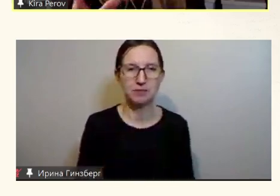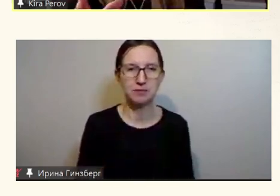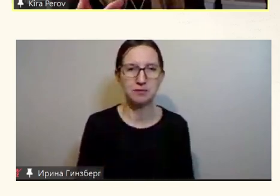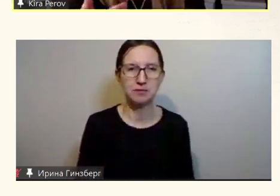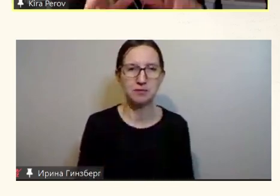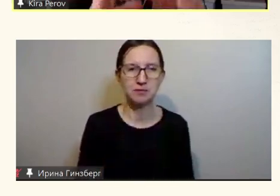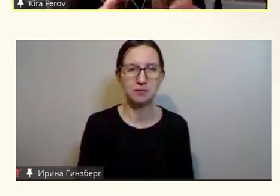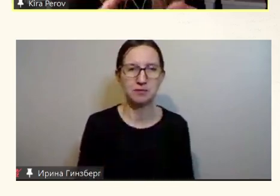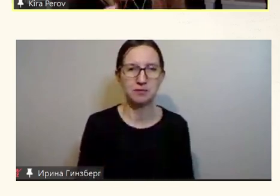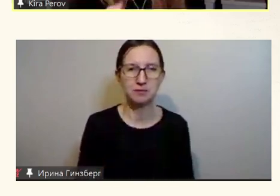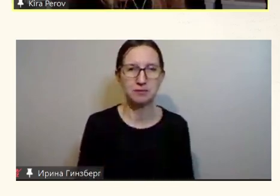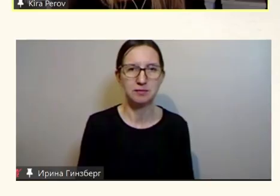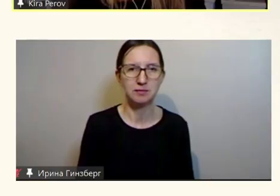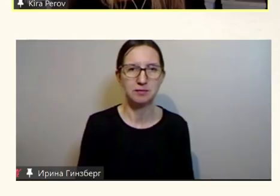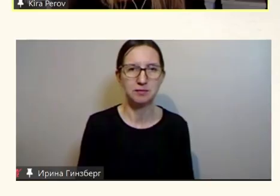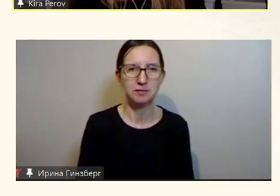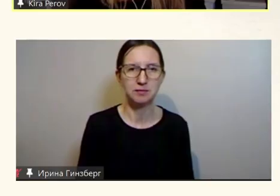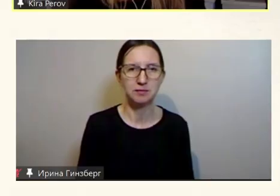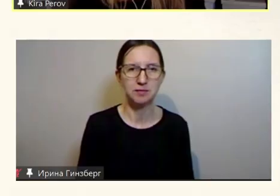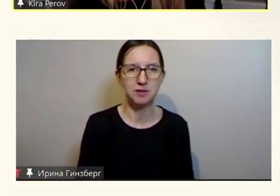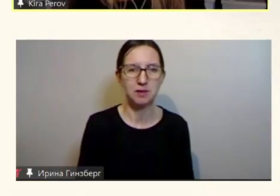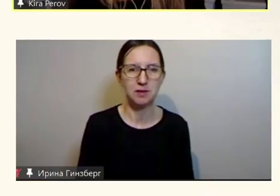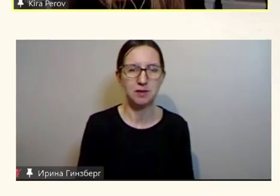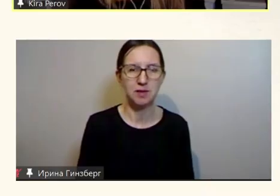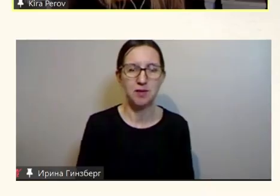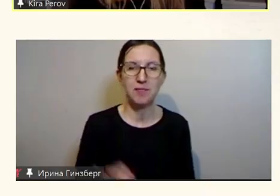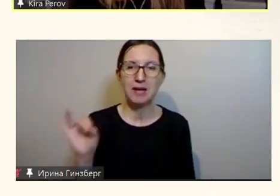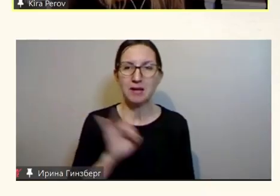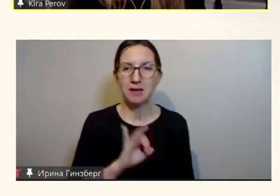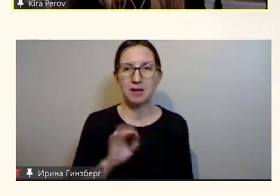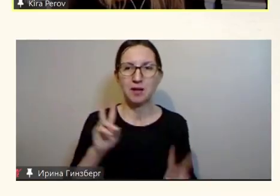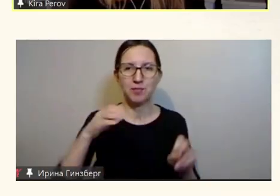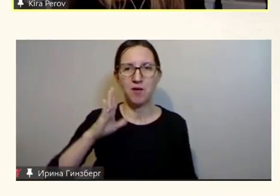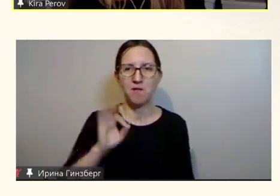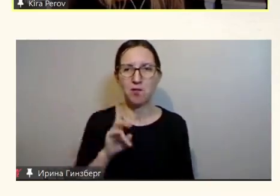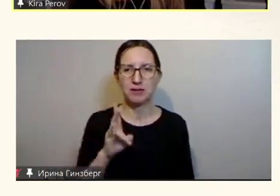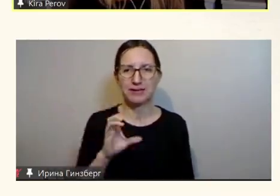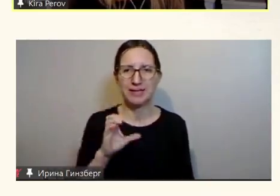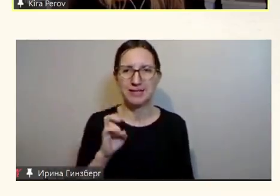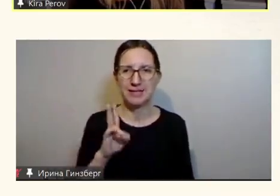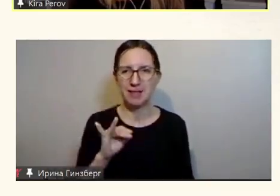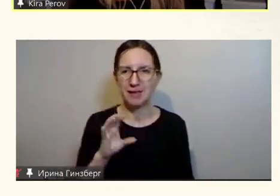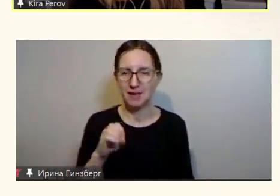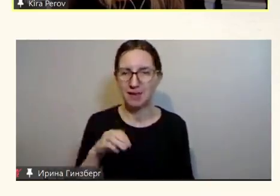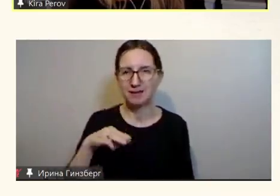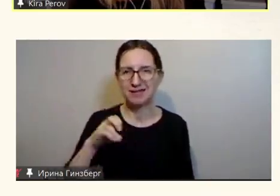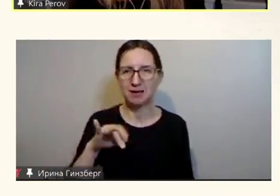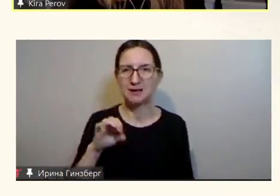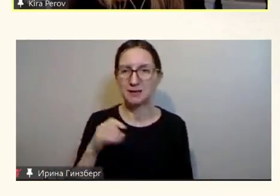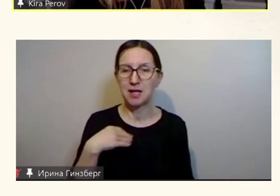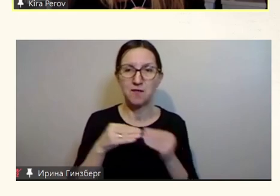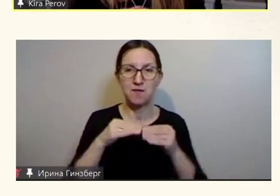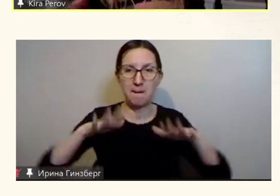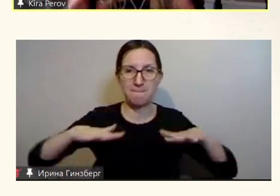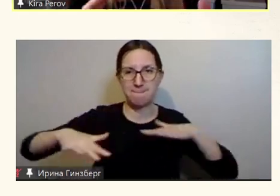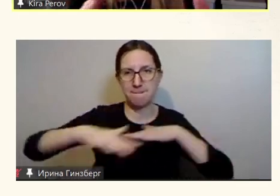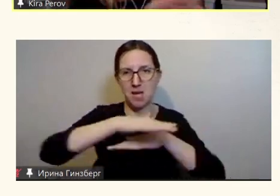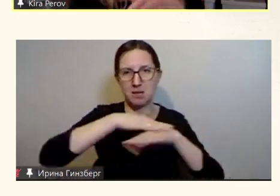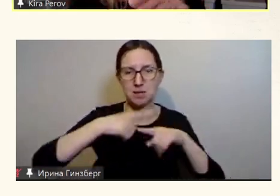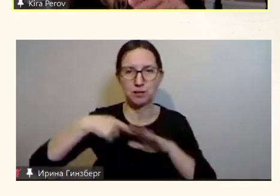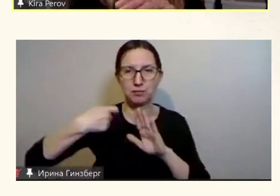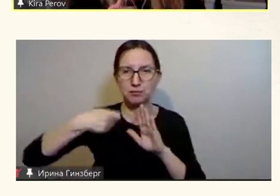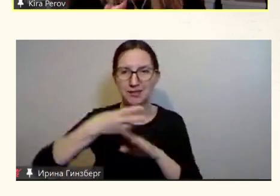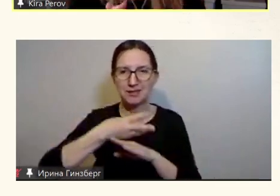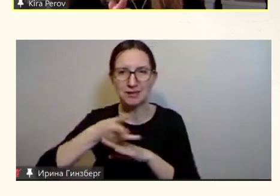And Tristan's Ascension was actually shot in the same place. I think we used the same pool. We had to